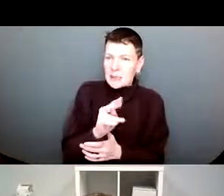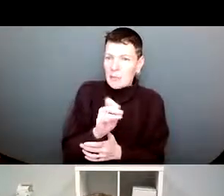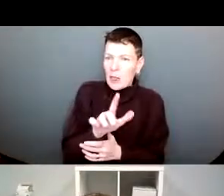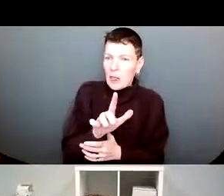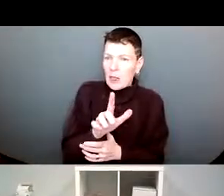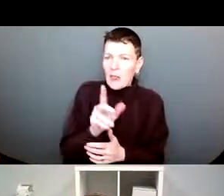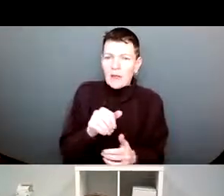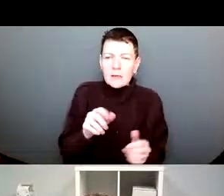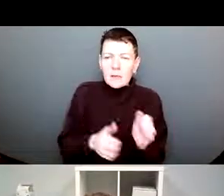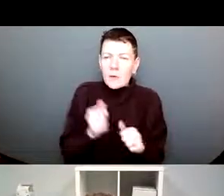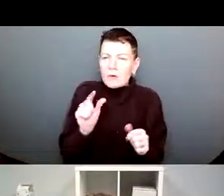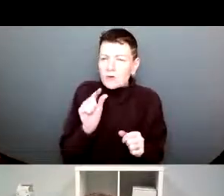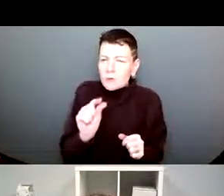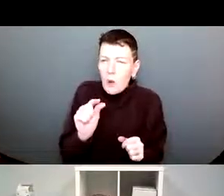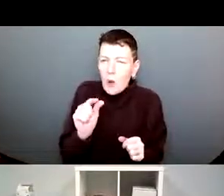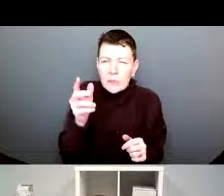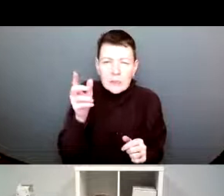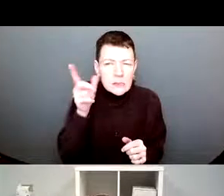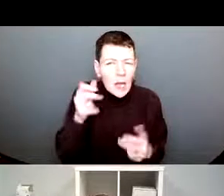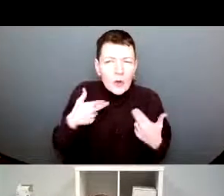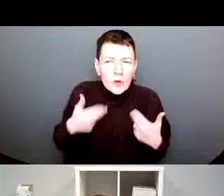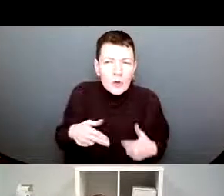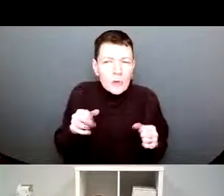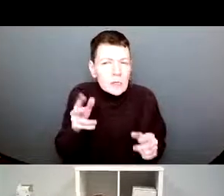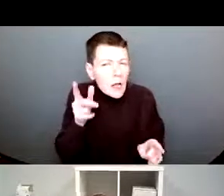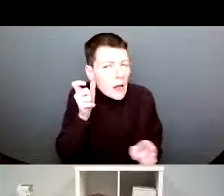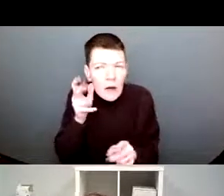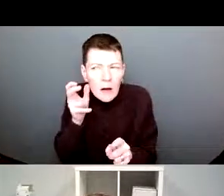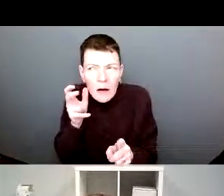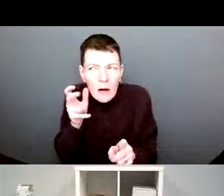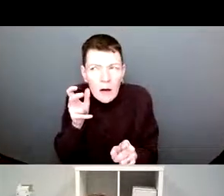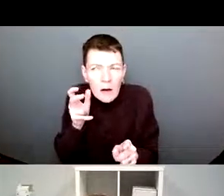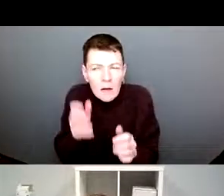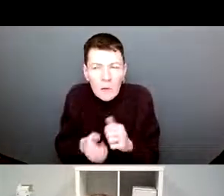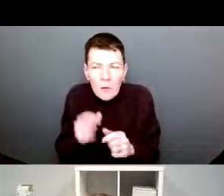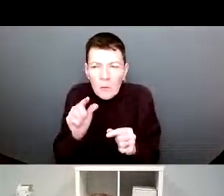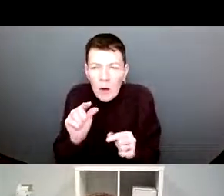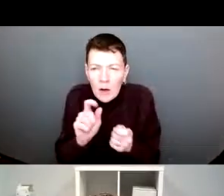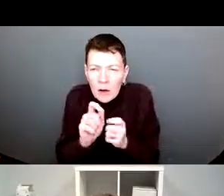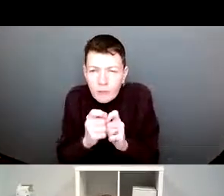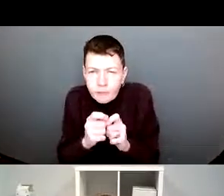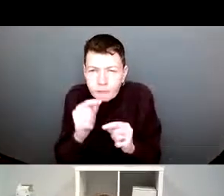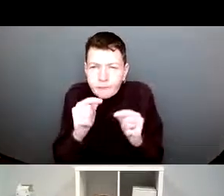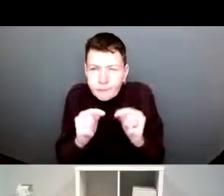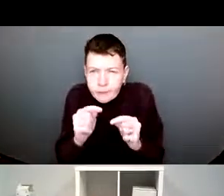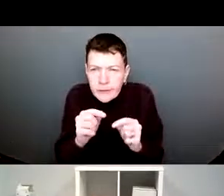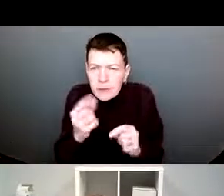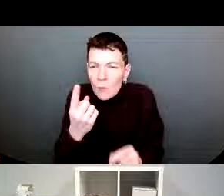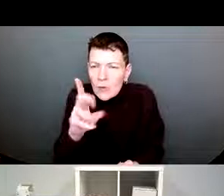smallest sound that like a human can differentiate between. It's the smallest possible change in volume is counted as a